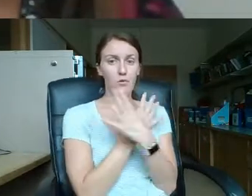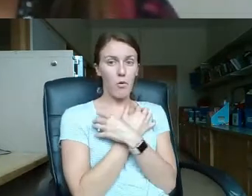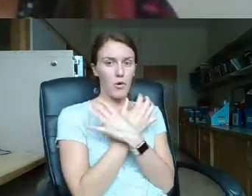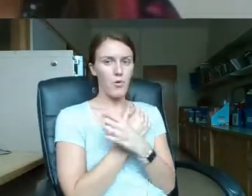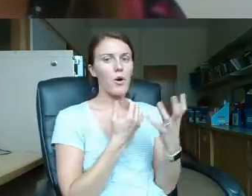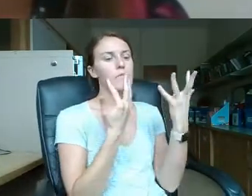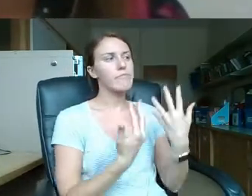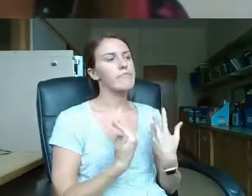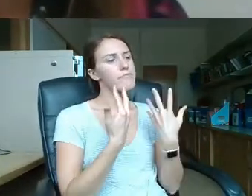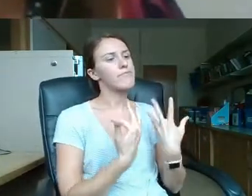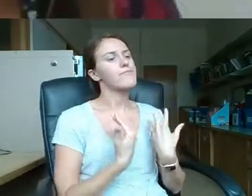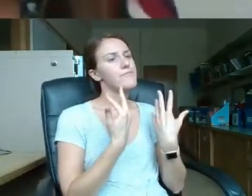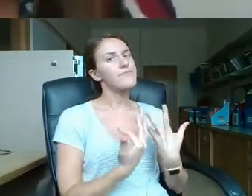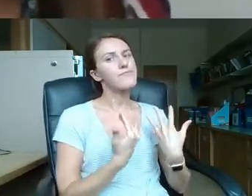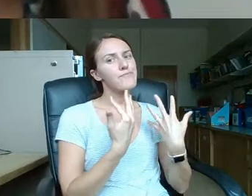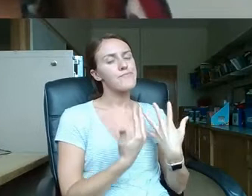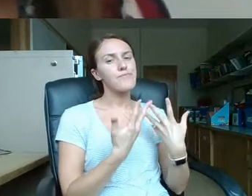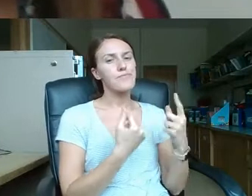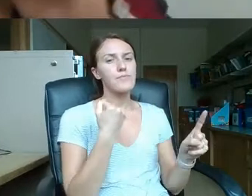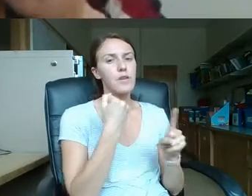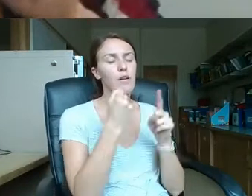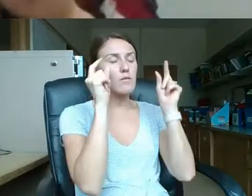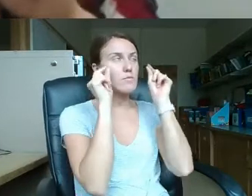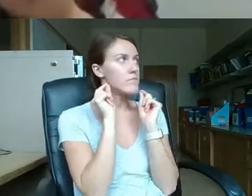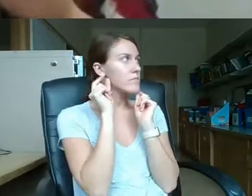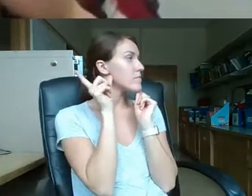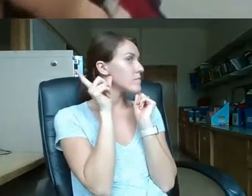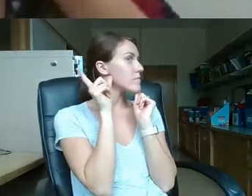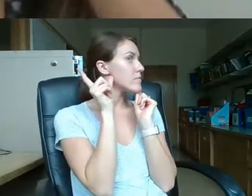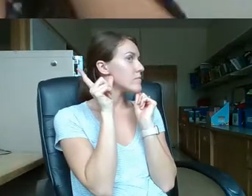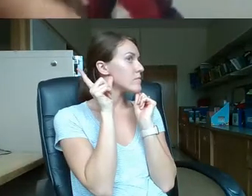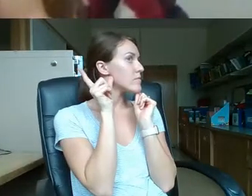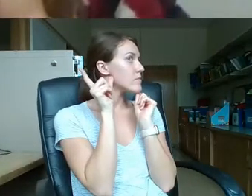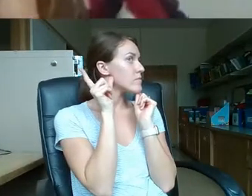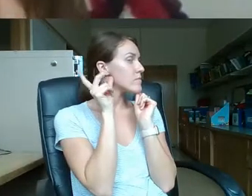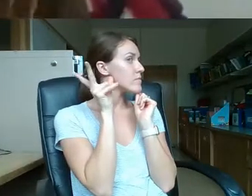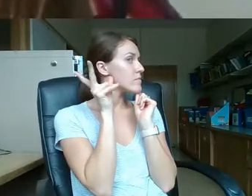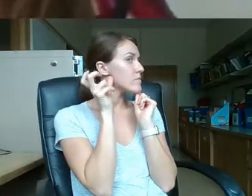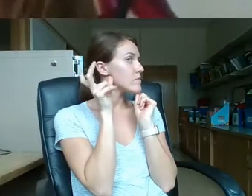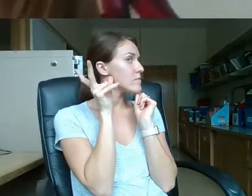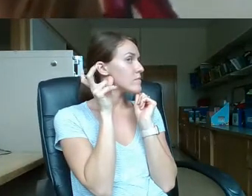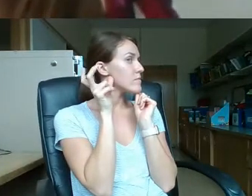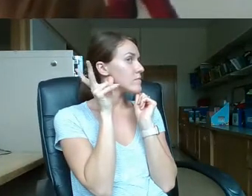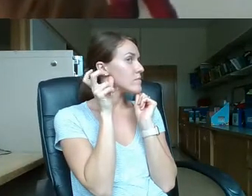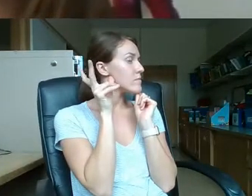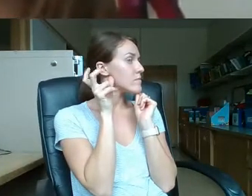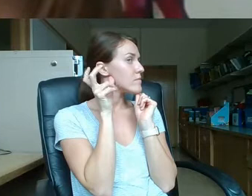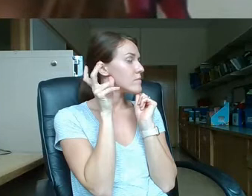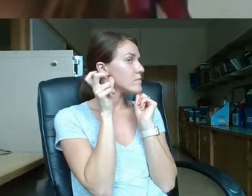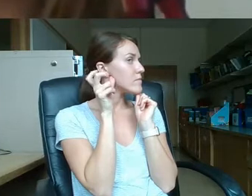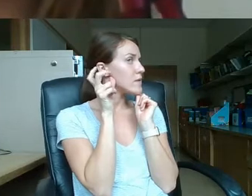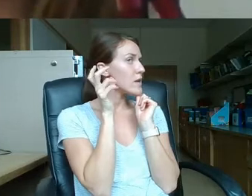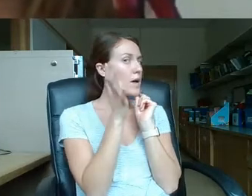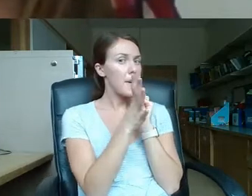Corduroy waited patiently. Then he suddenly perked up one ear. He heard something. Lisa's mom